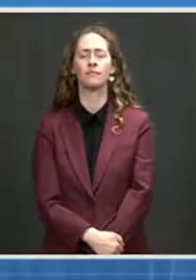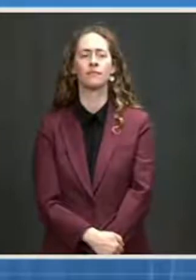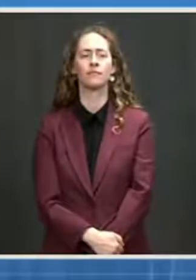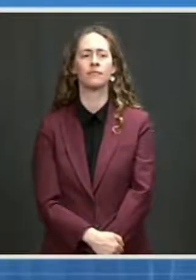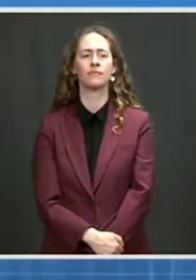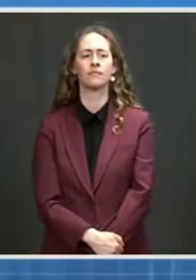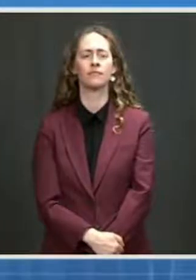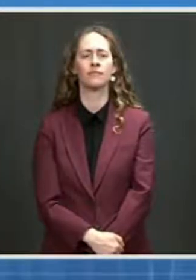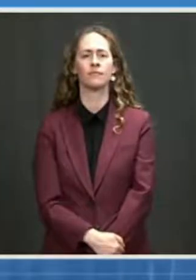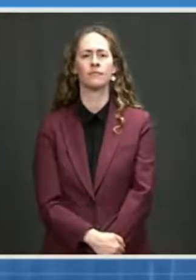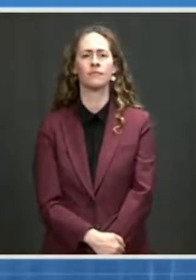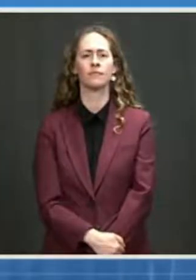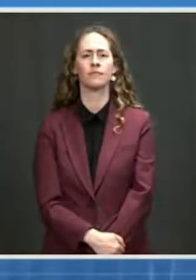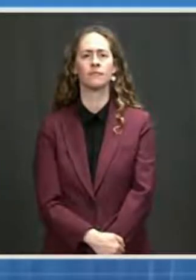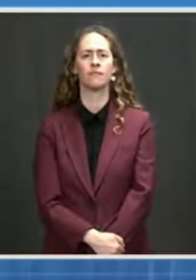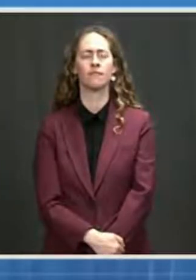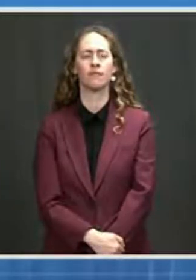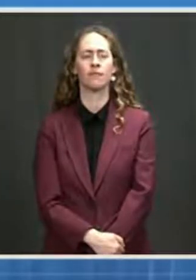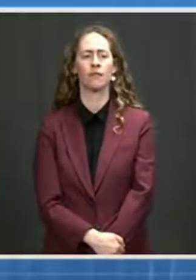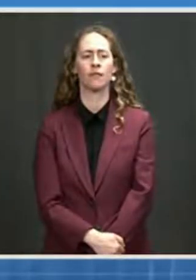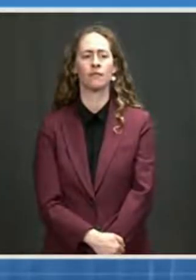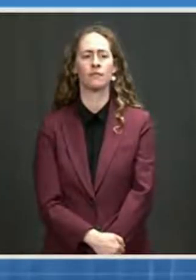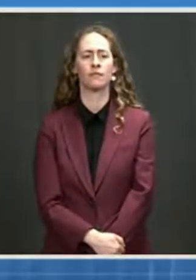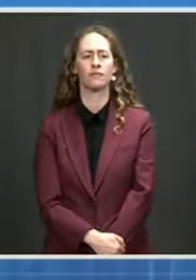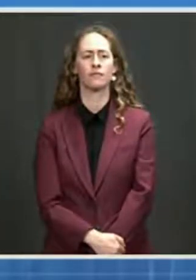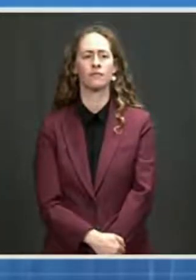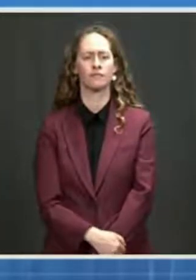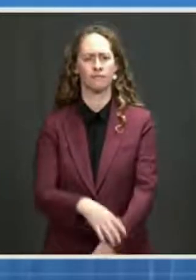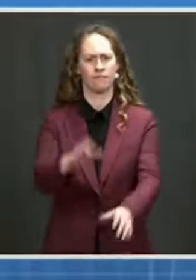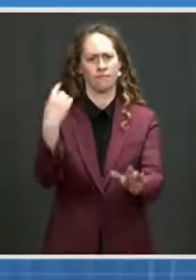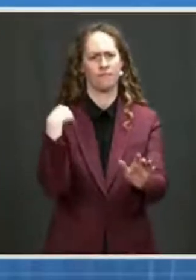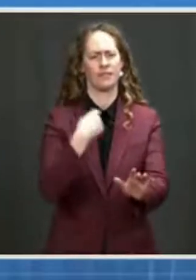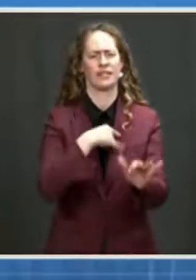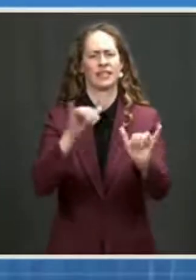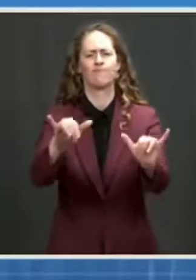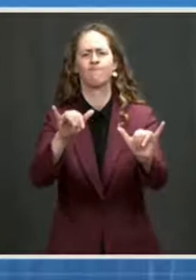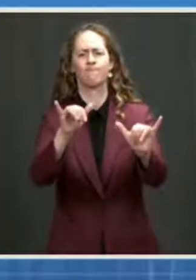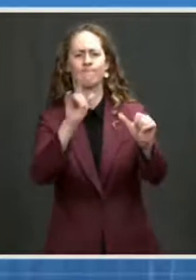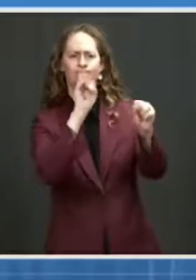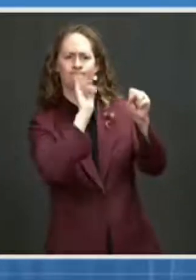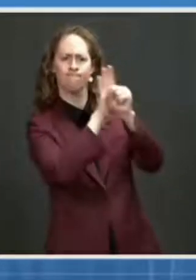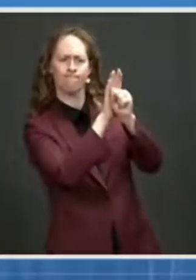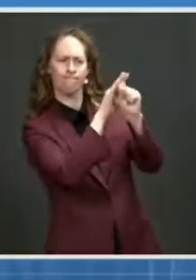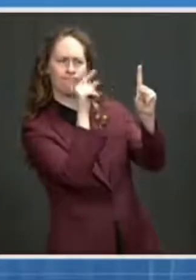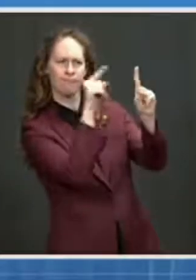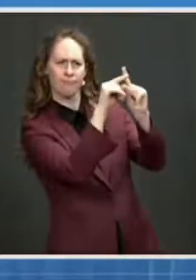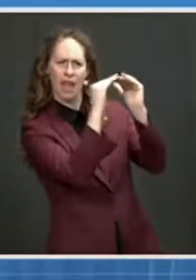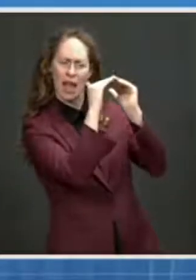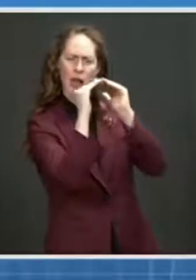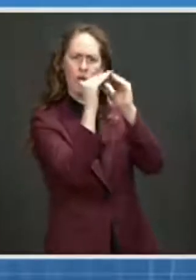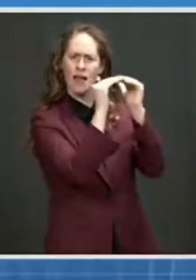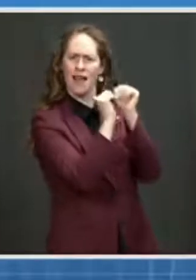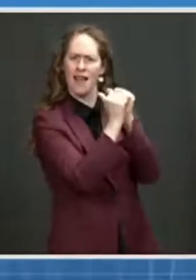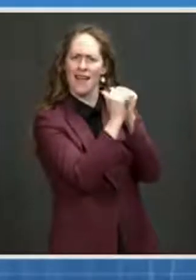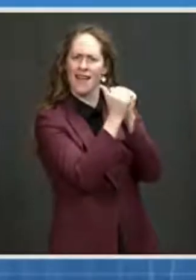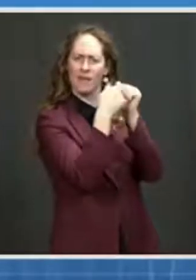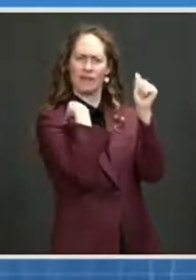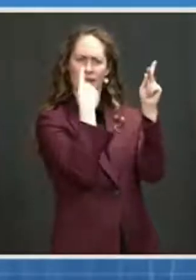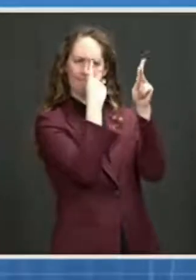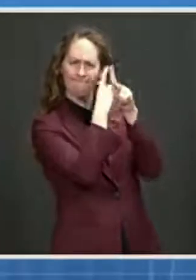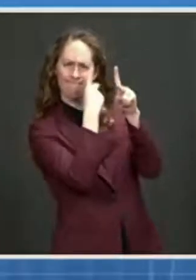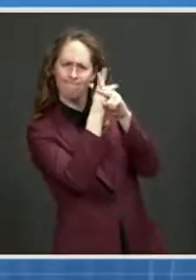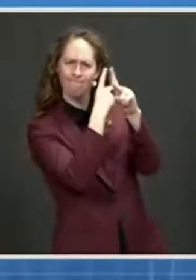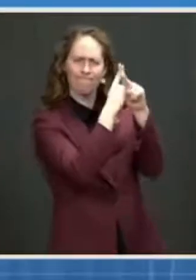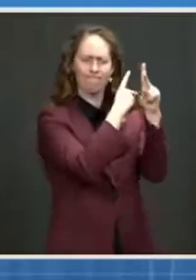the entire government, extremely committed and centered on equity in the response. We know that there is still much work to